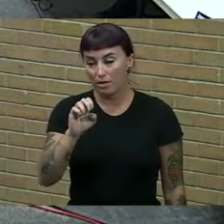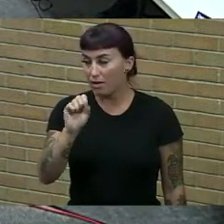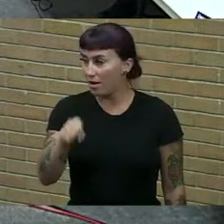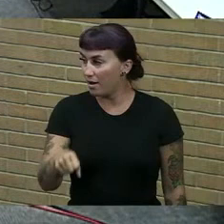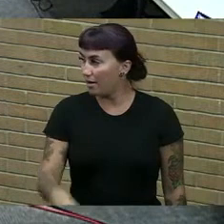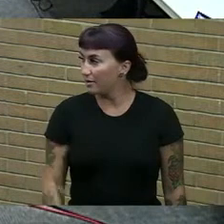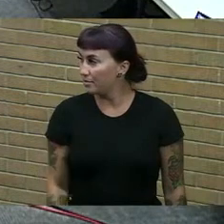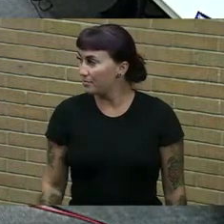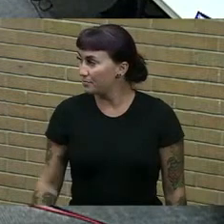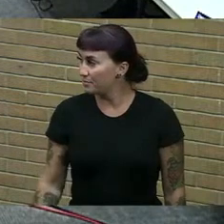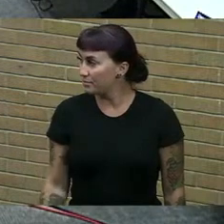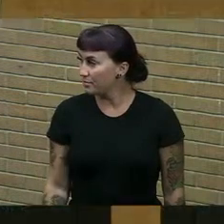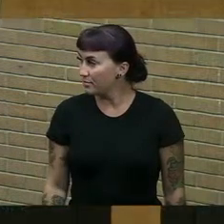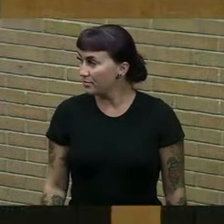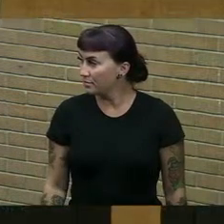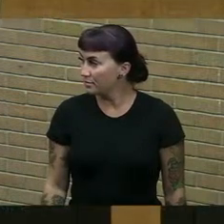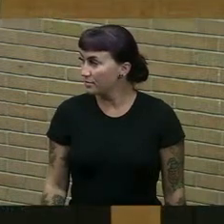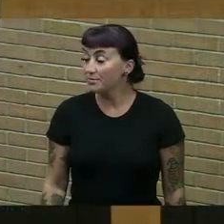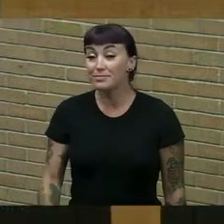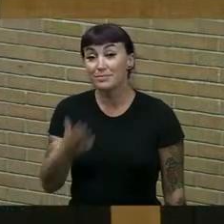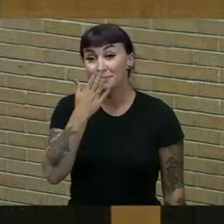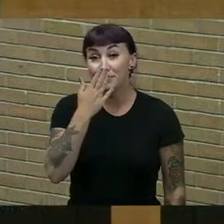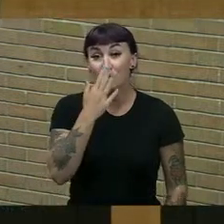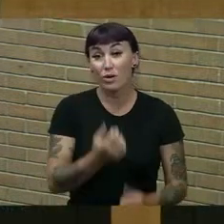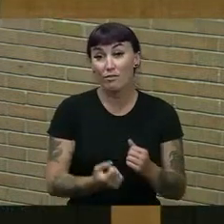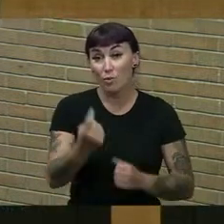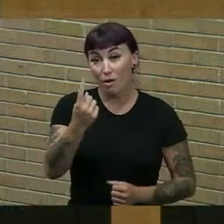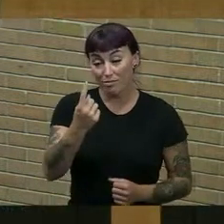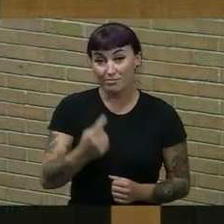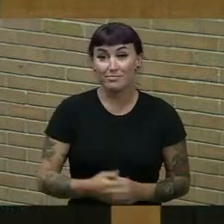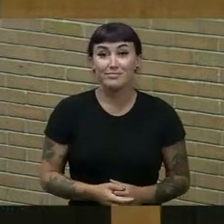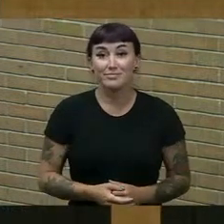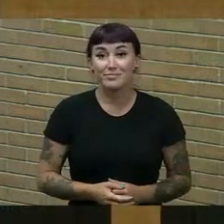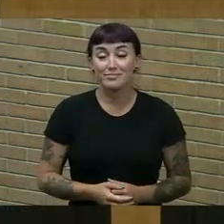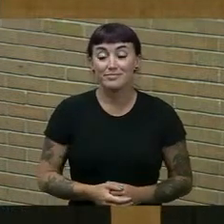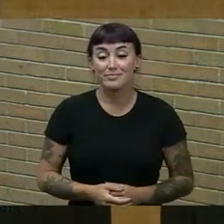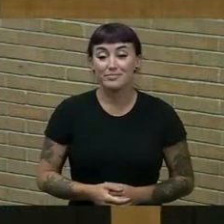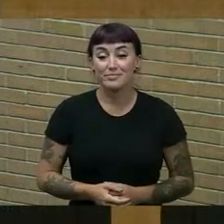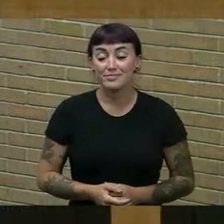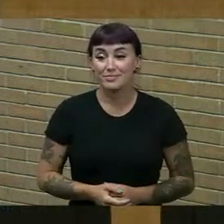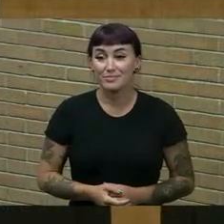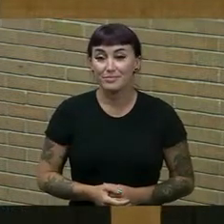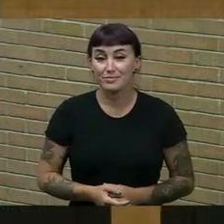Malley? Aye. Thank you, everybody.